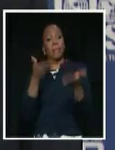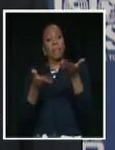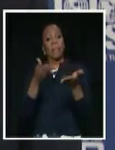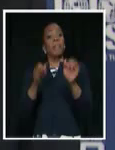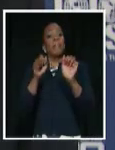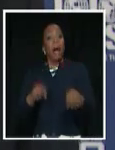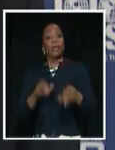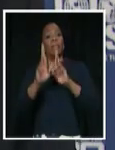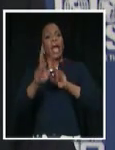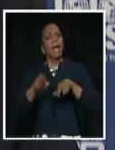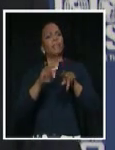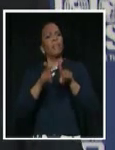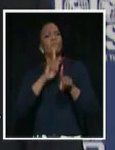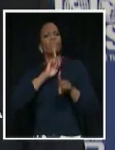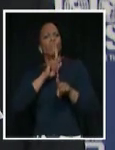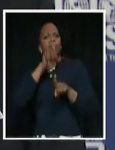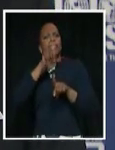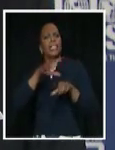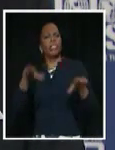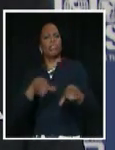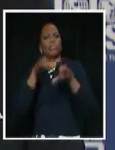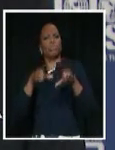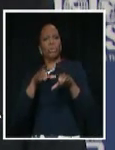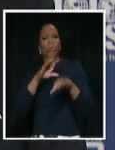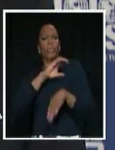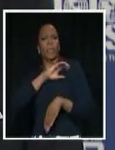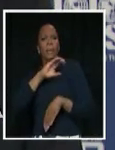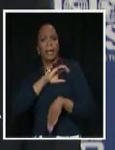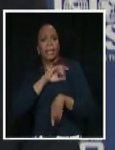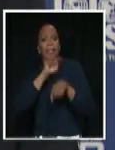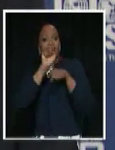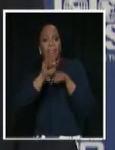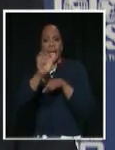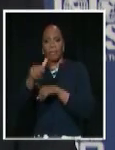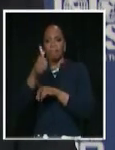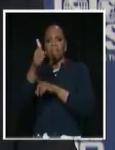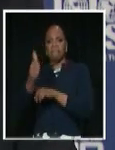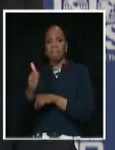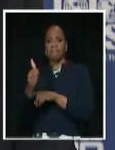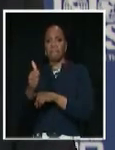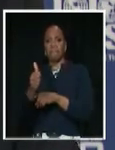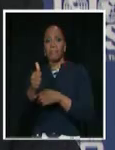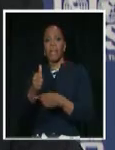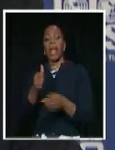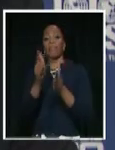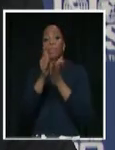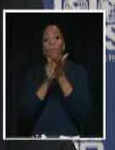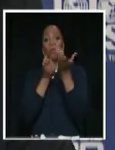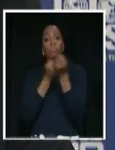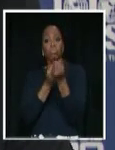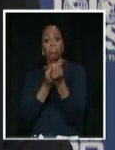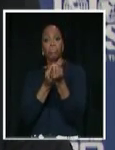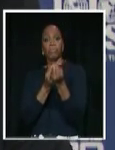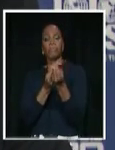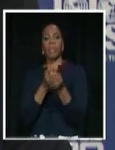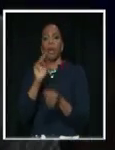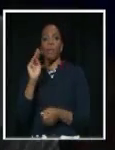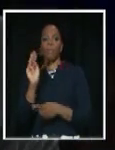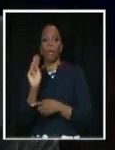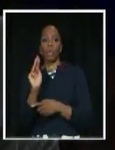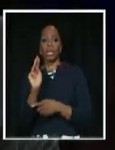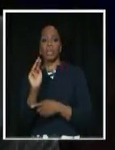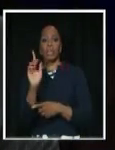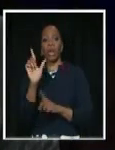what we really need to do is to make sure that the police are there and that they enforce the law as best as possible. Mr. Lhota,